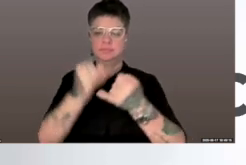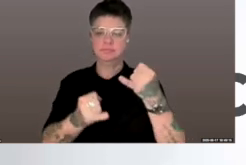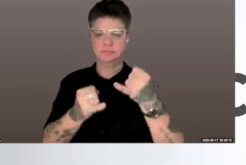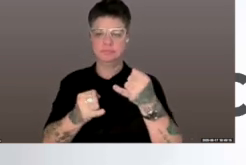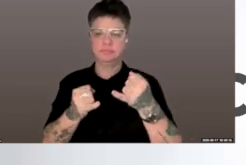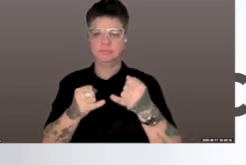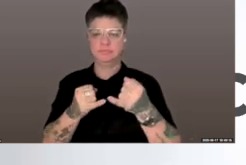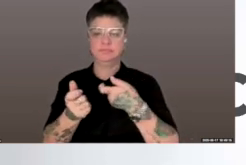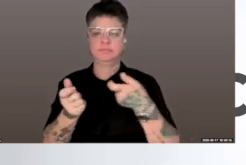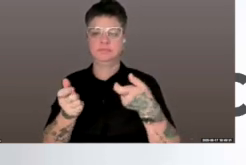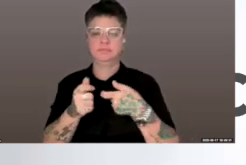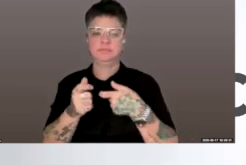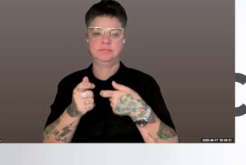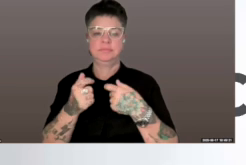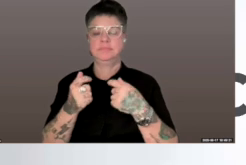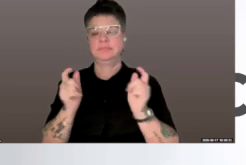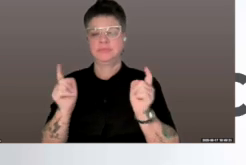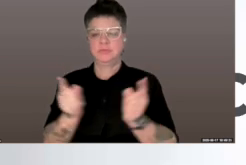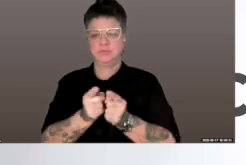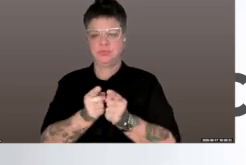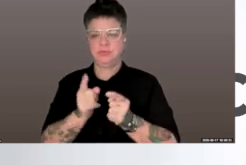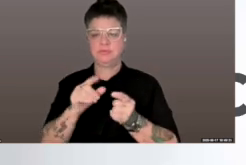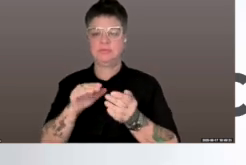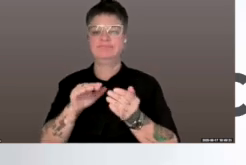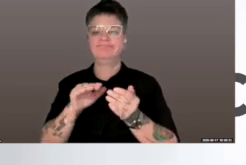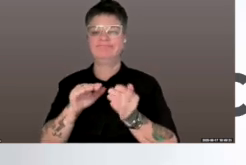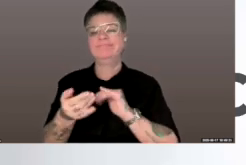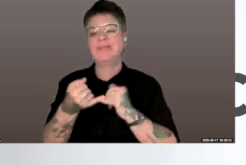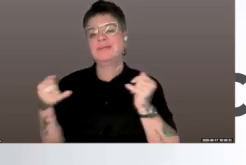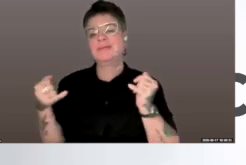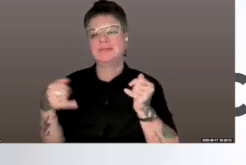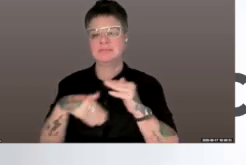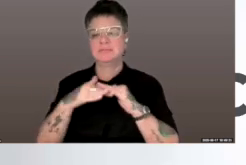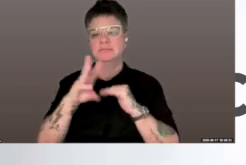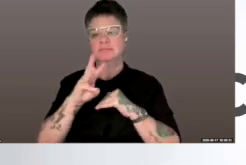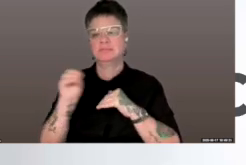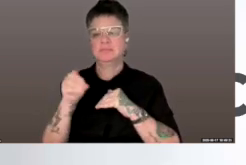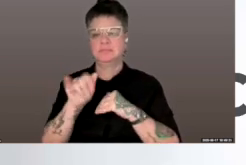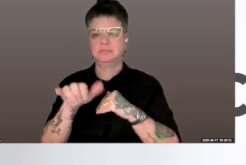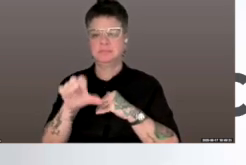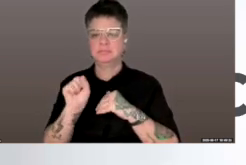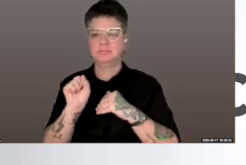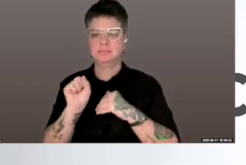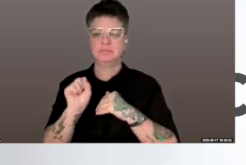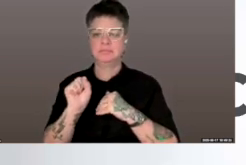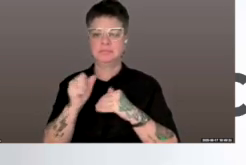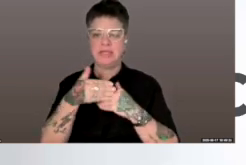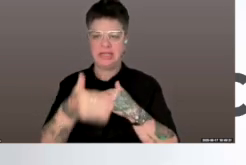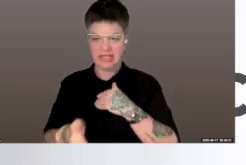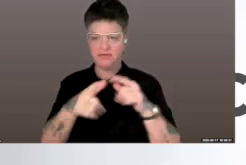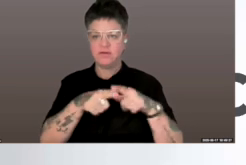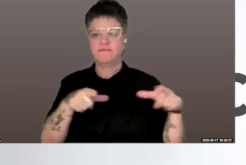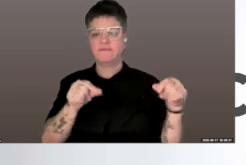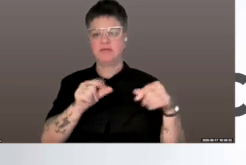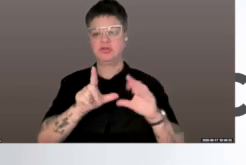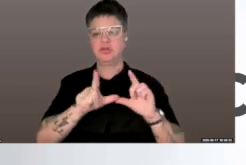to just look at annual revenue, which is 15 million or less. And finally, we're tightening voucher redemption